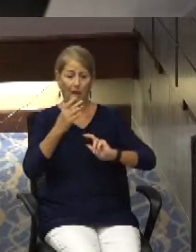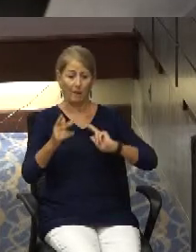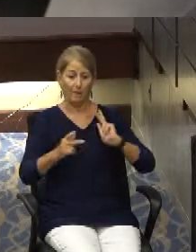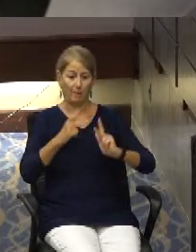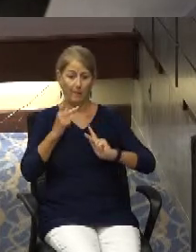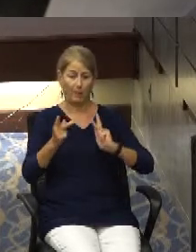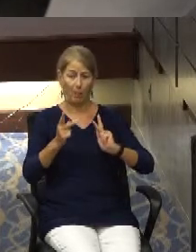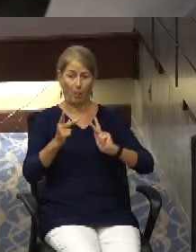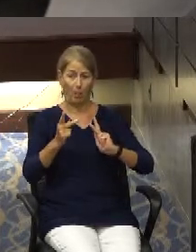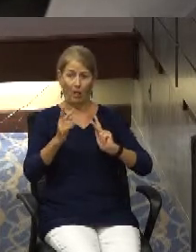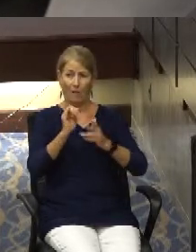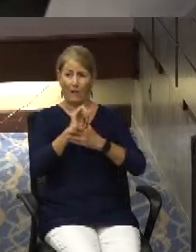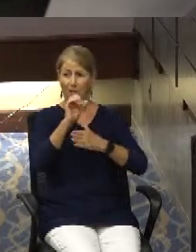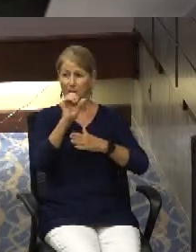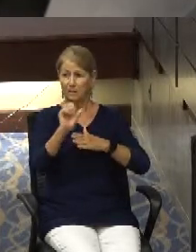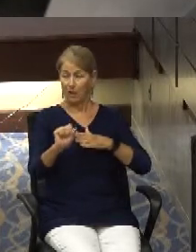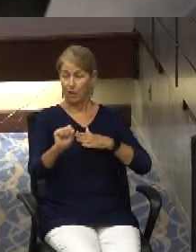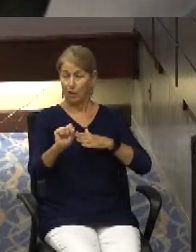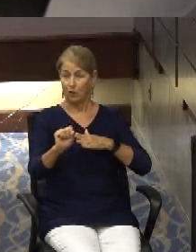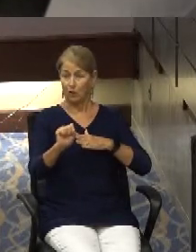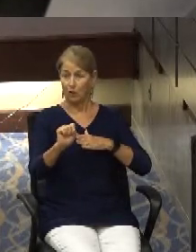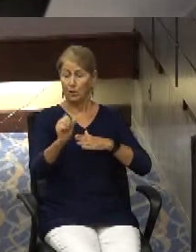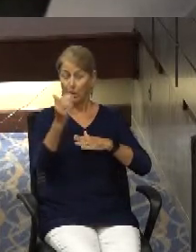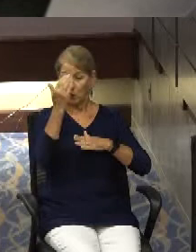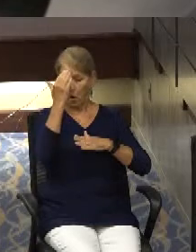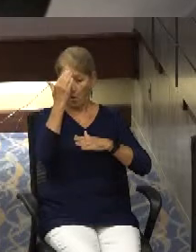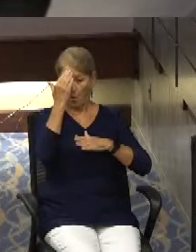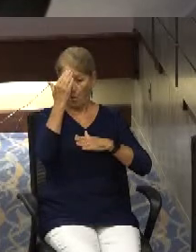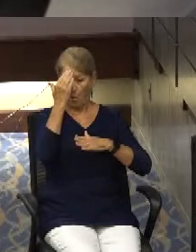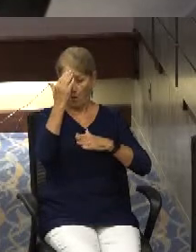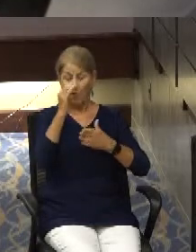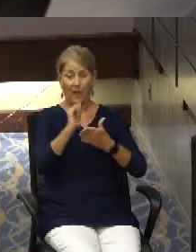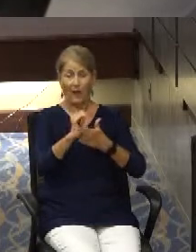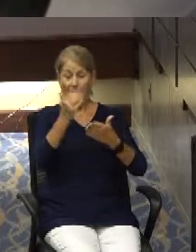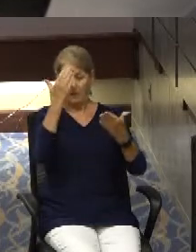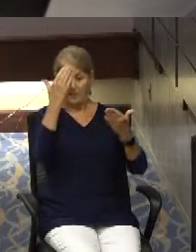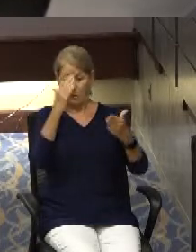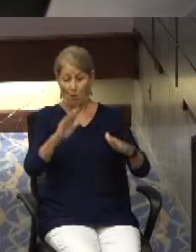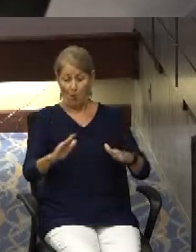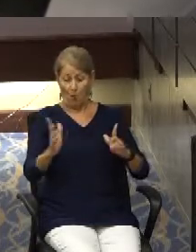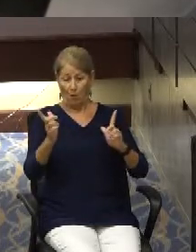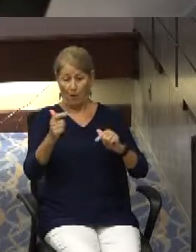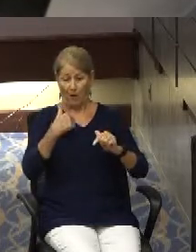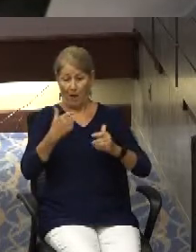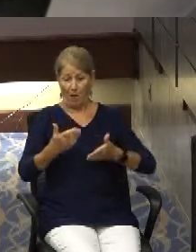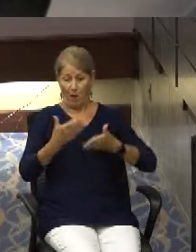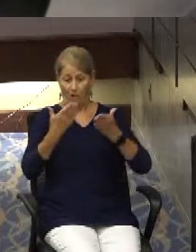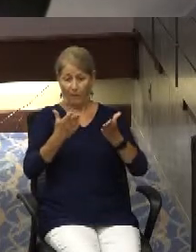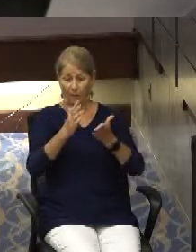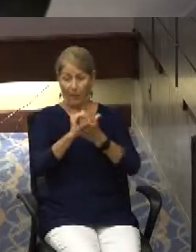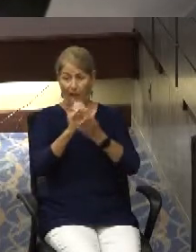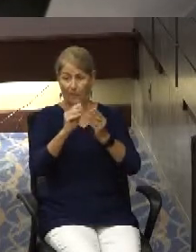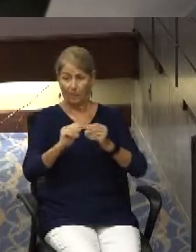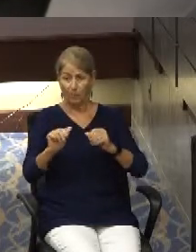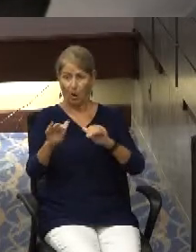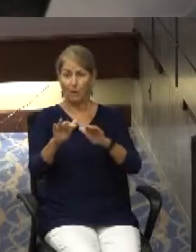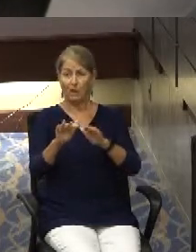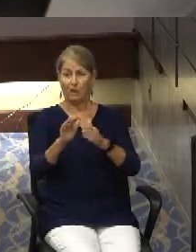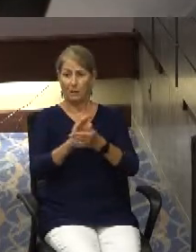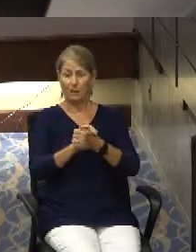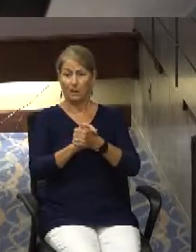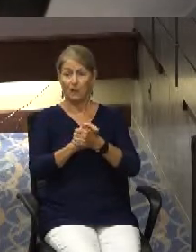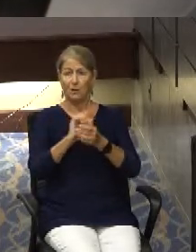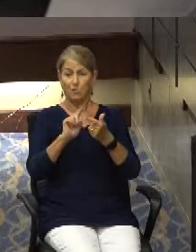Southern would know that I did not know when I offered that piece of property